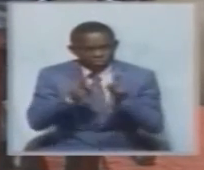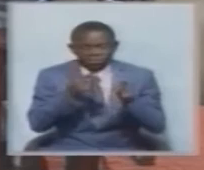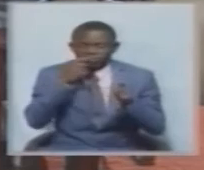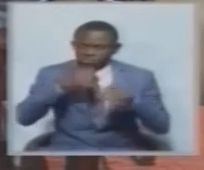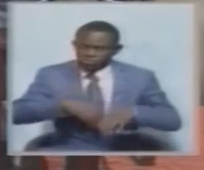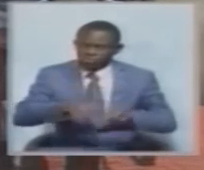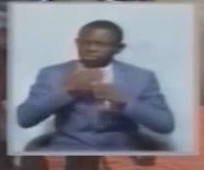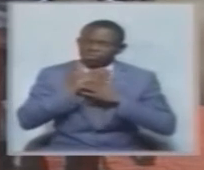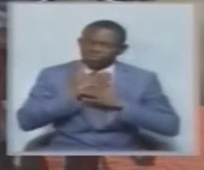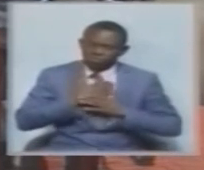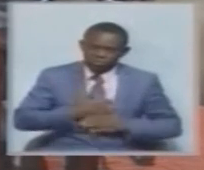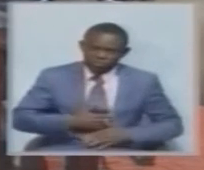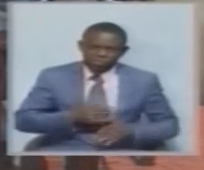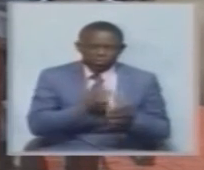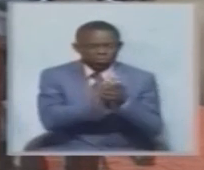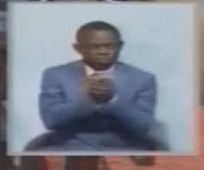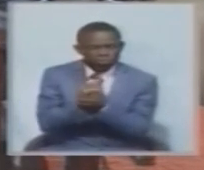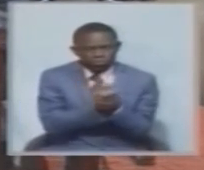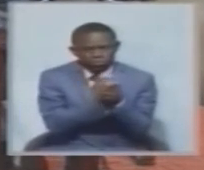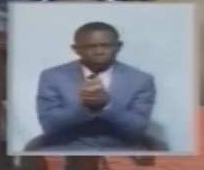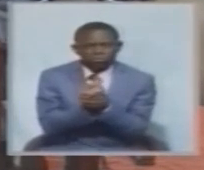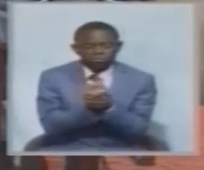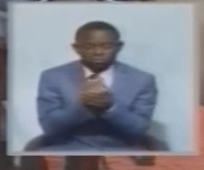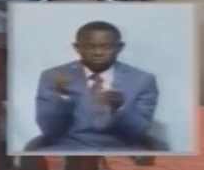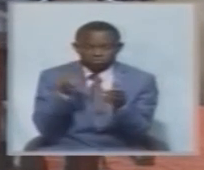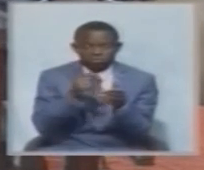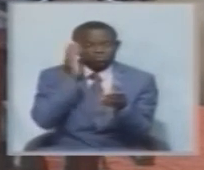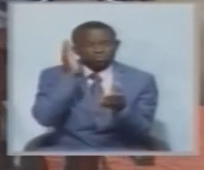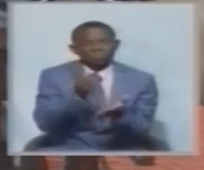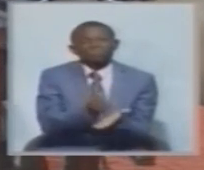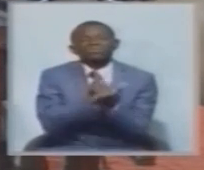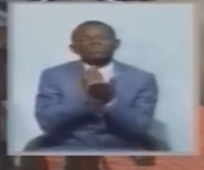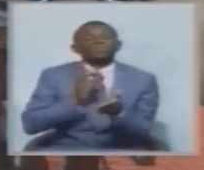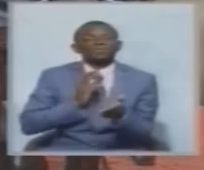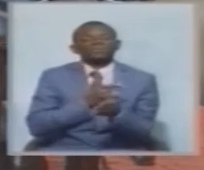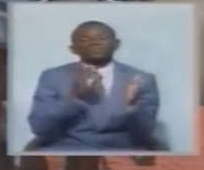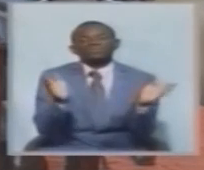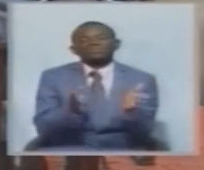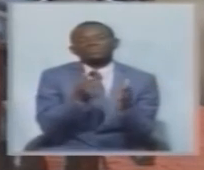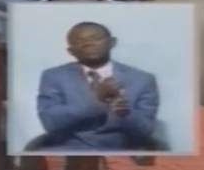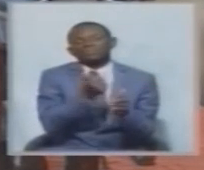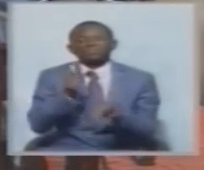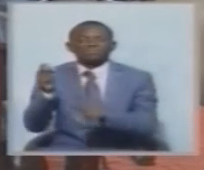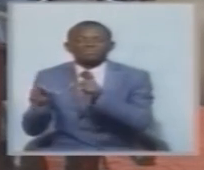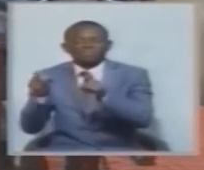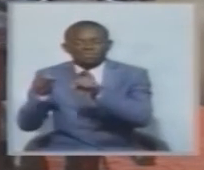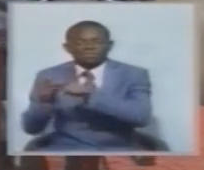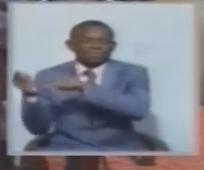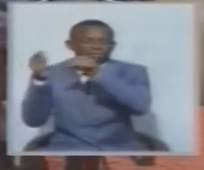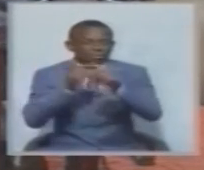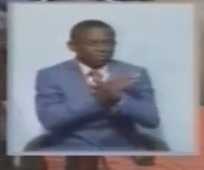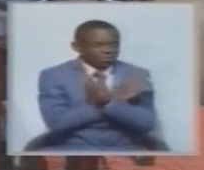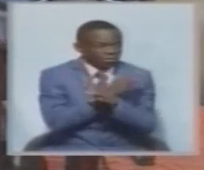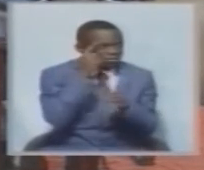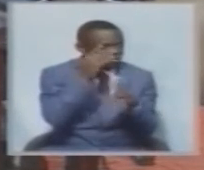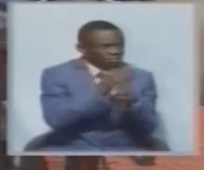we've exhibited, and this will help us to encourage other people to come here, not only to do business, but also to visit